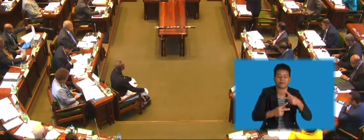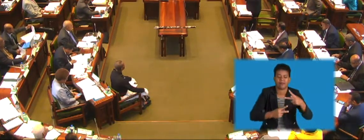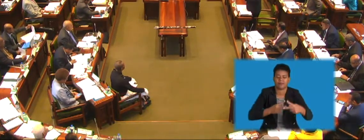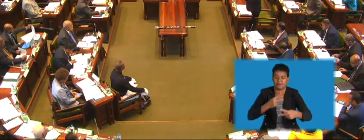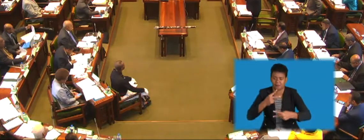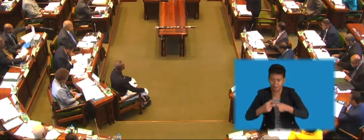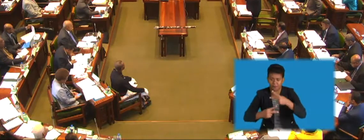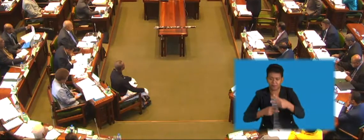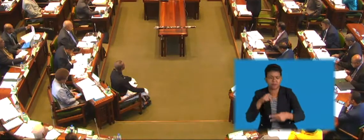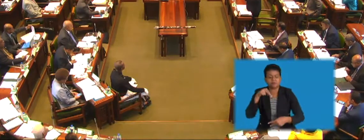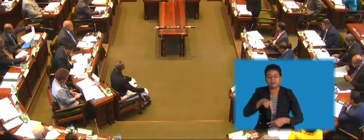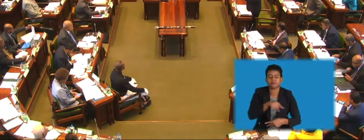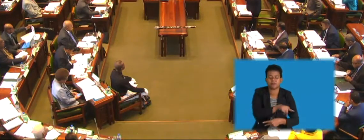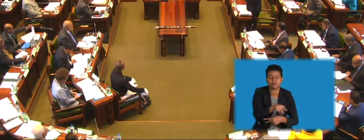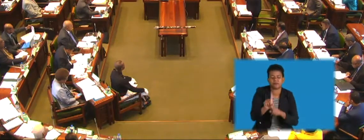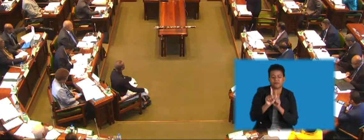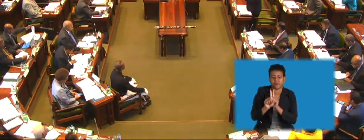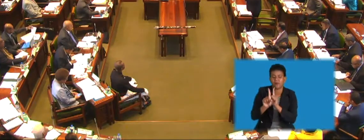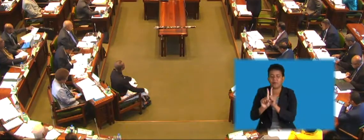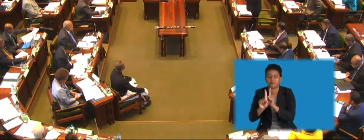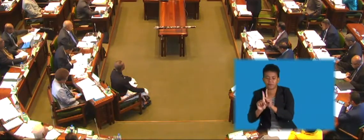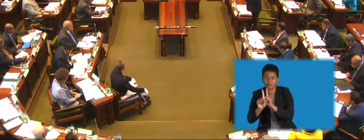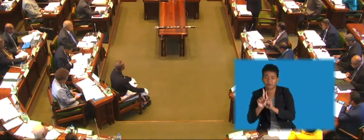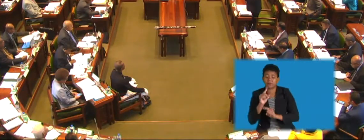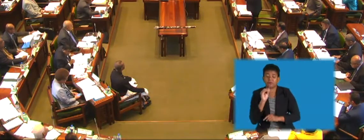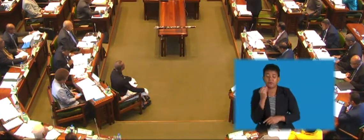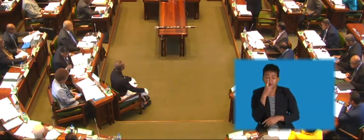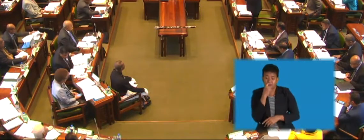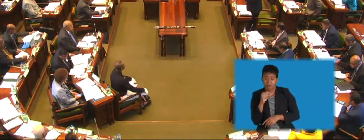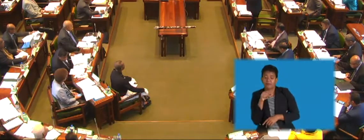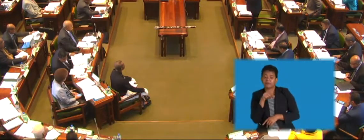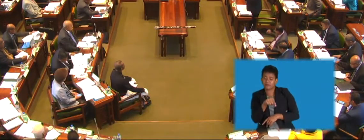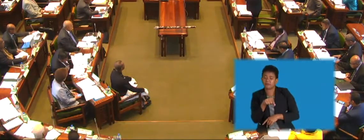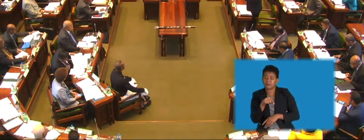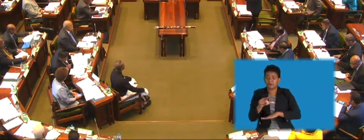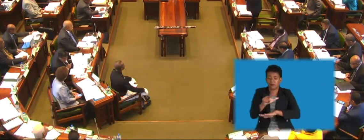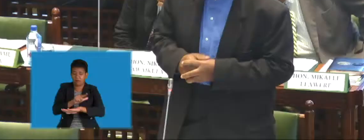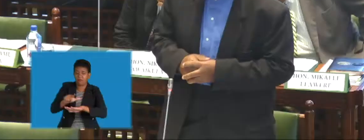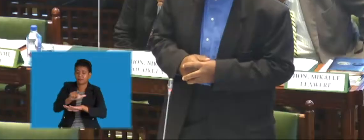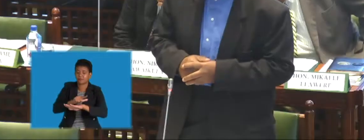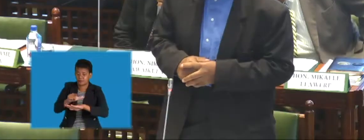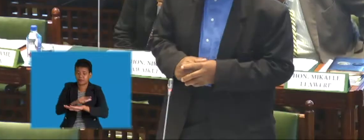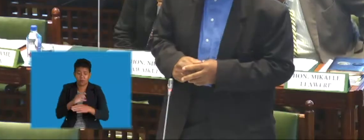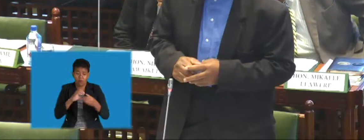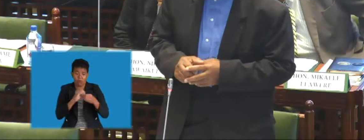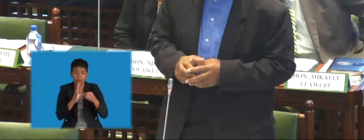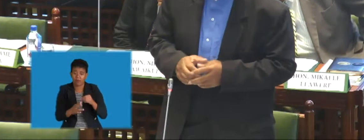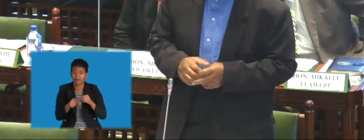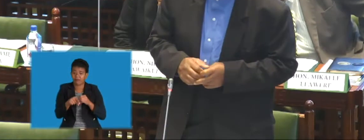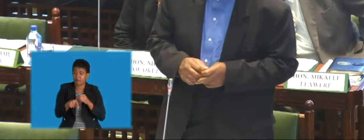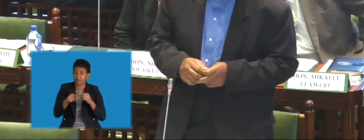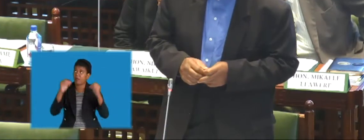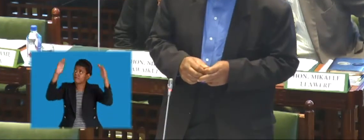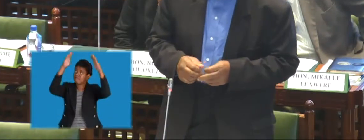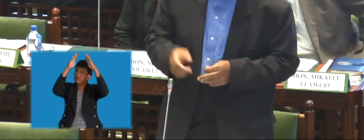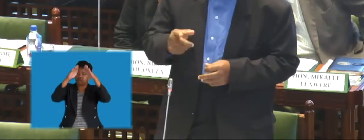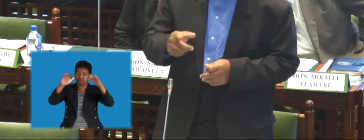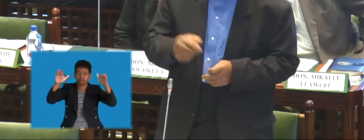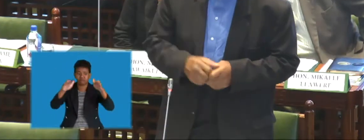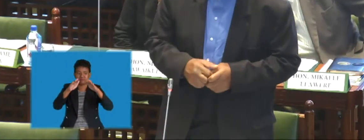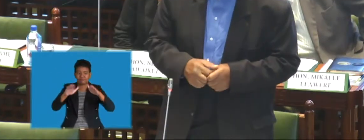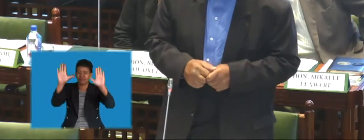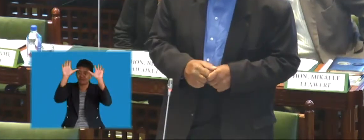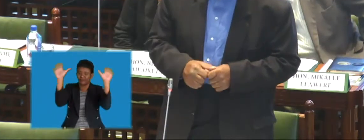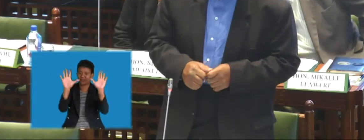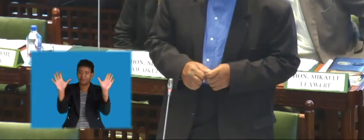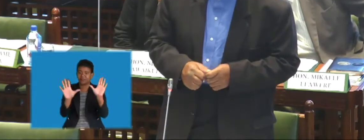followed in order for landowners that have pine trees on their land to be also